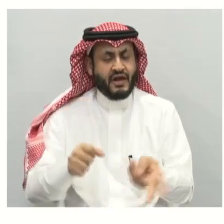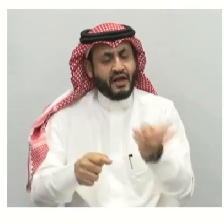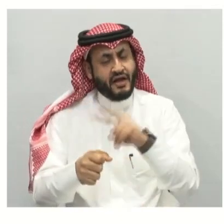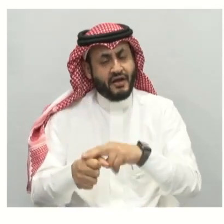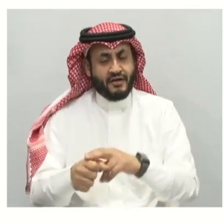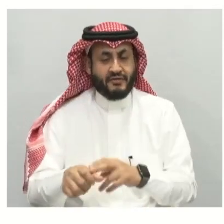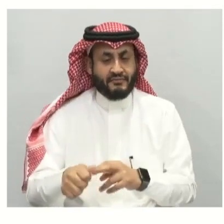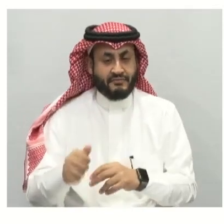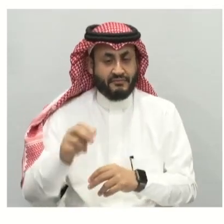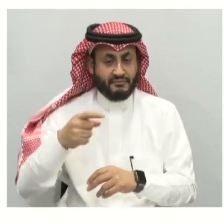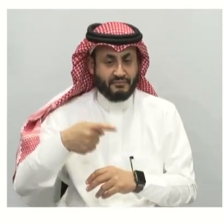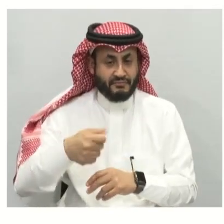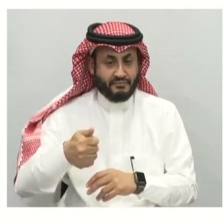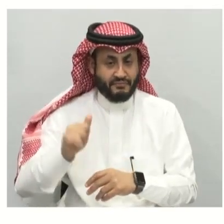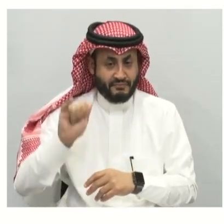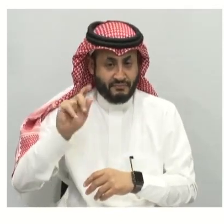again.